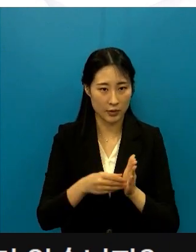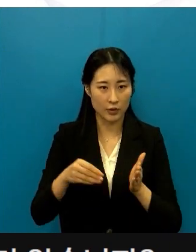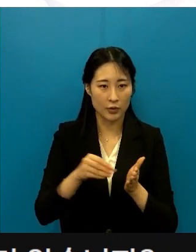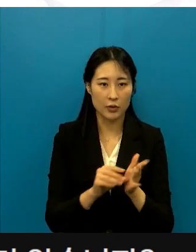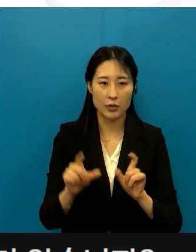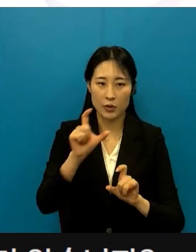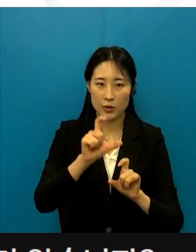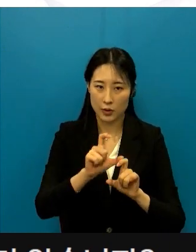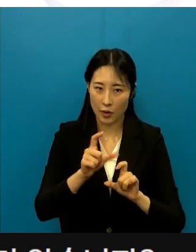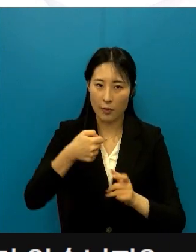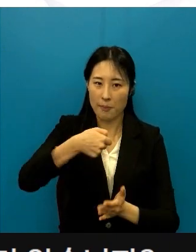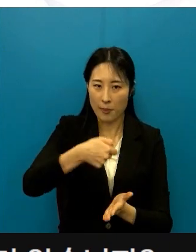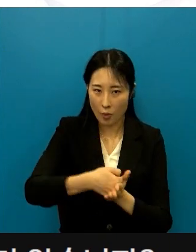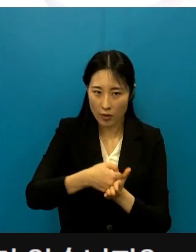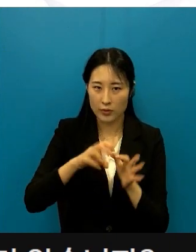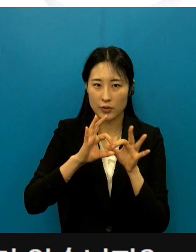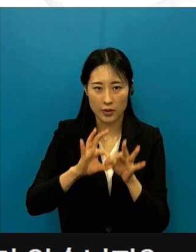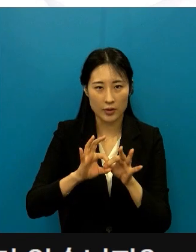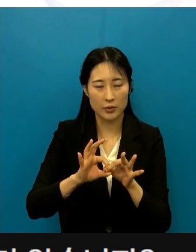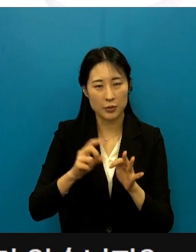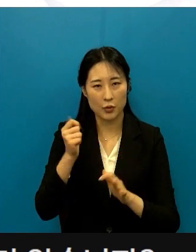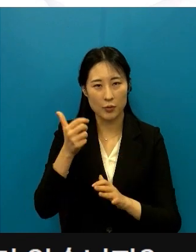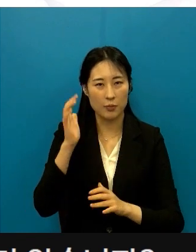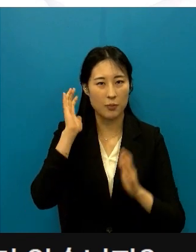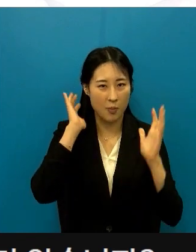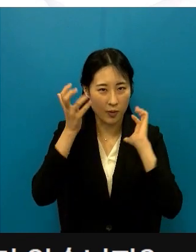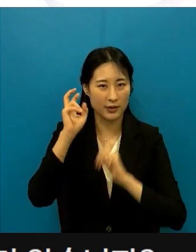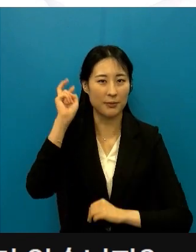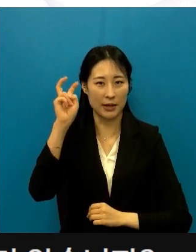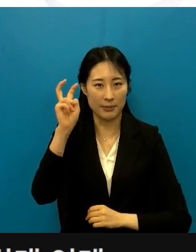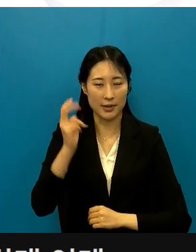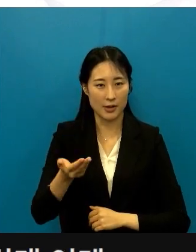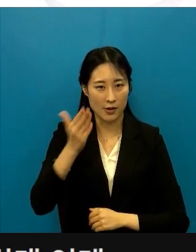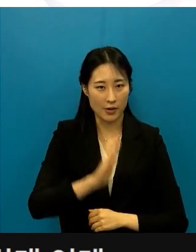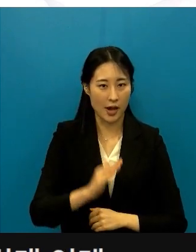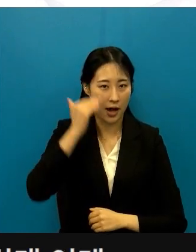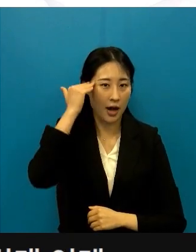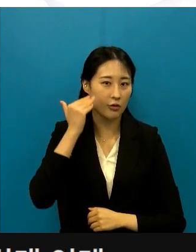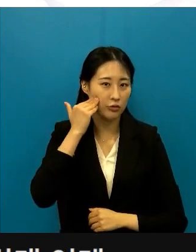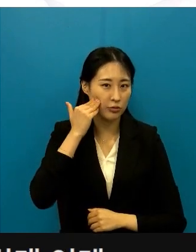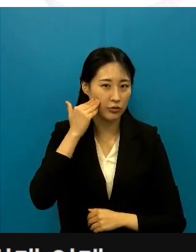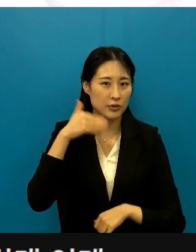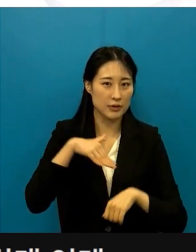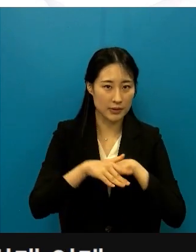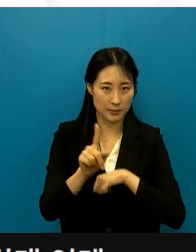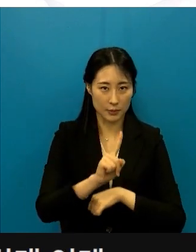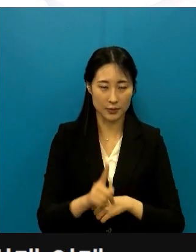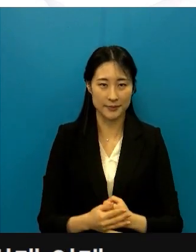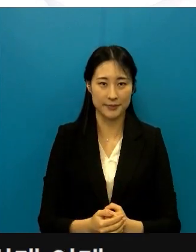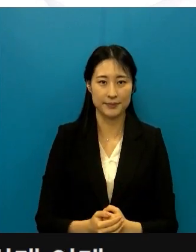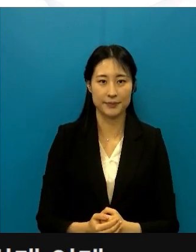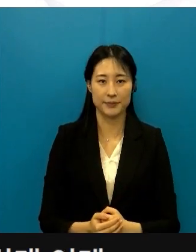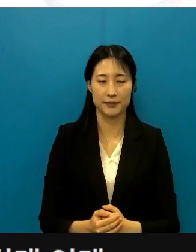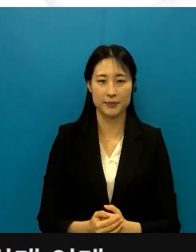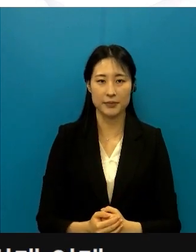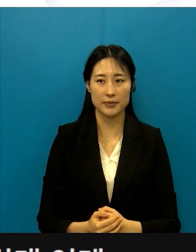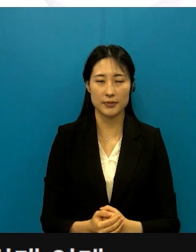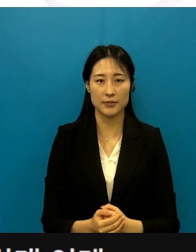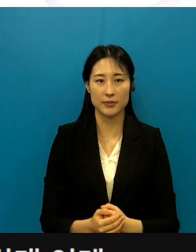in last year, the Japanese movie